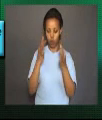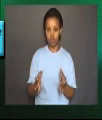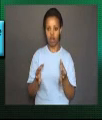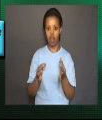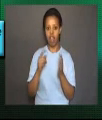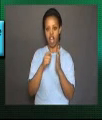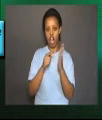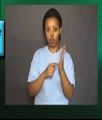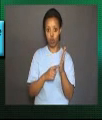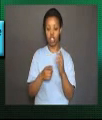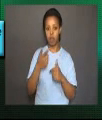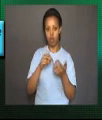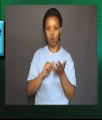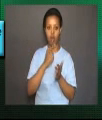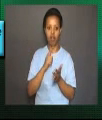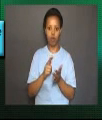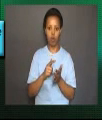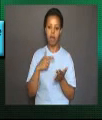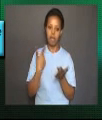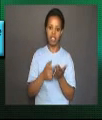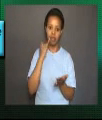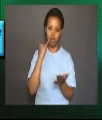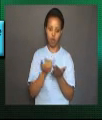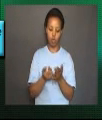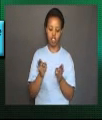drawn based on the data attained.